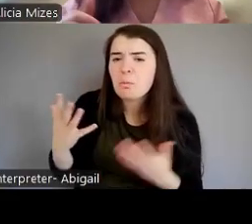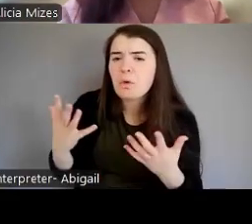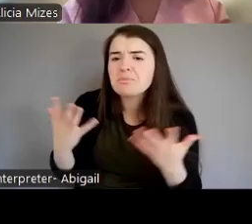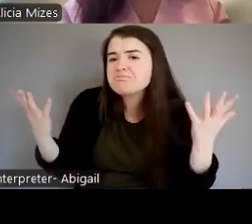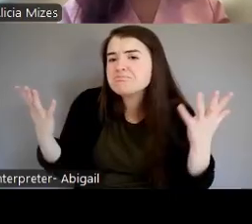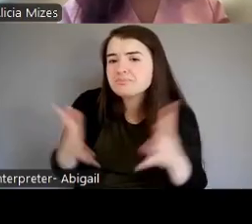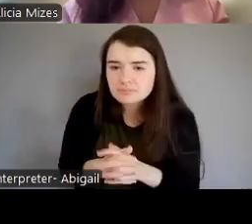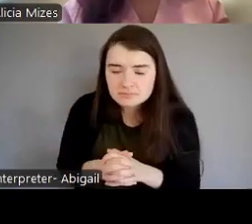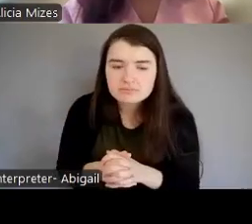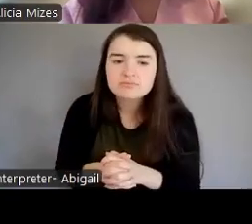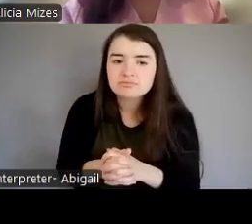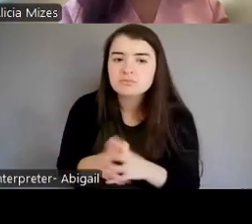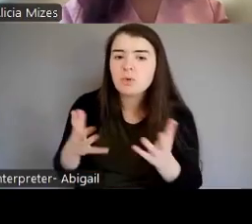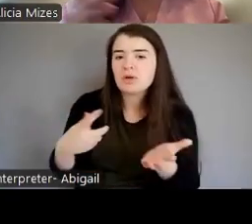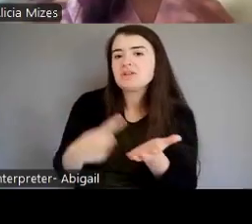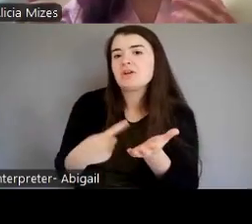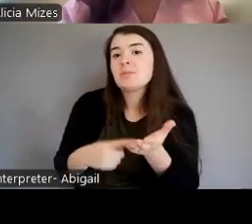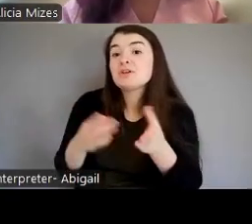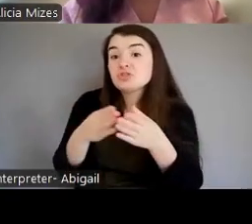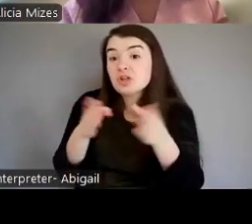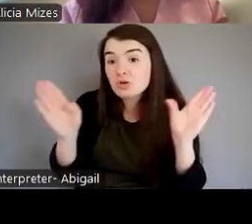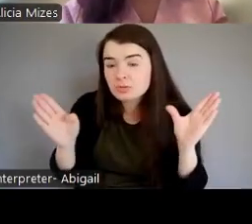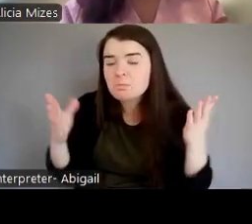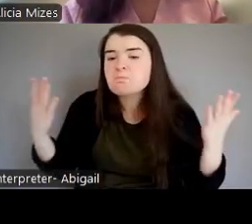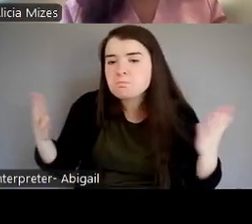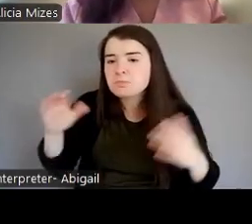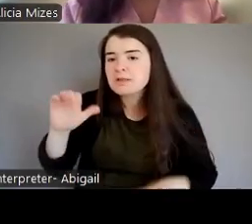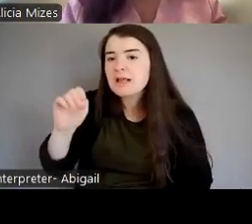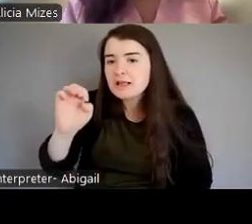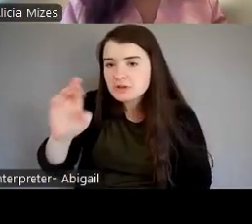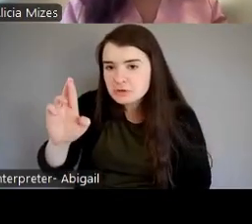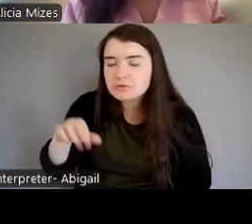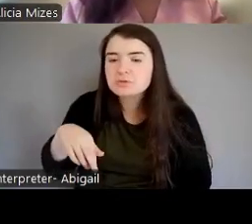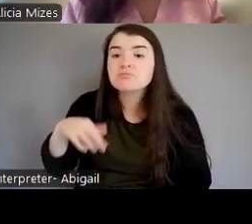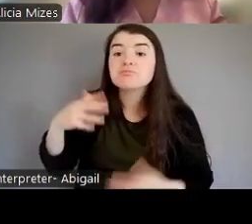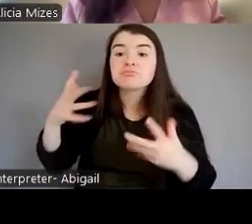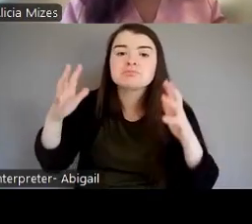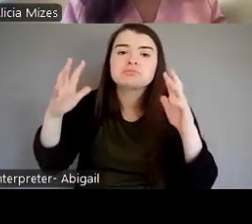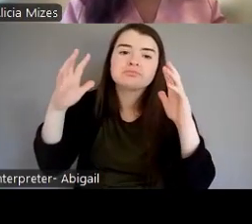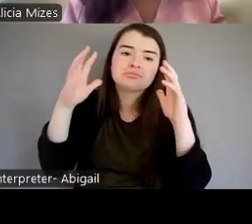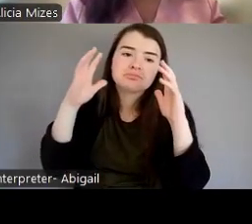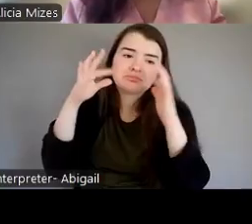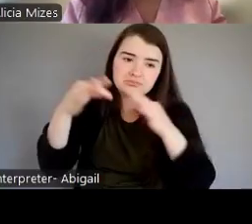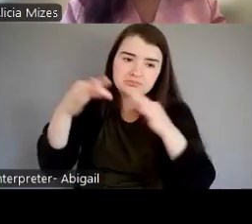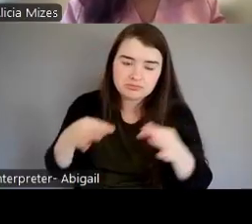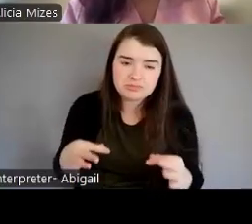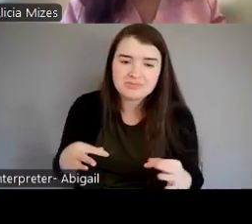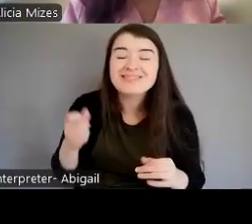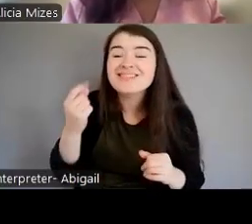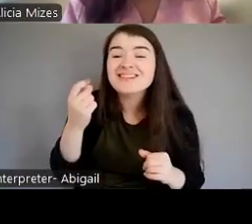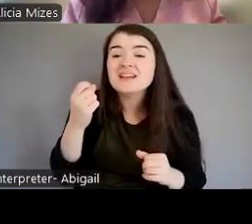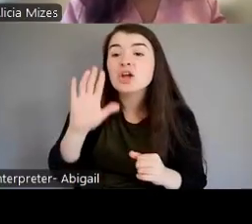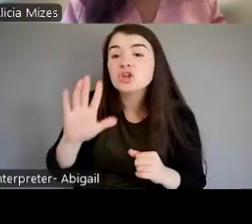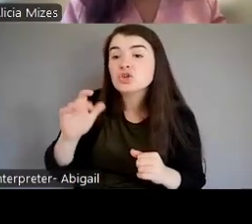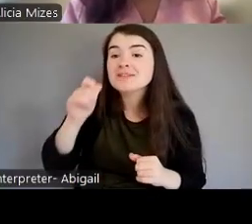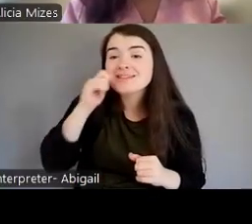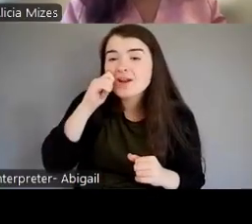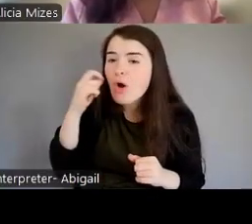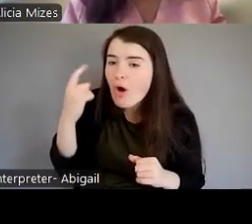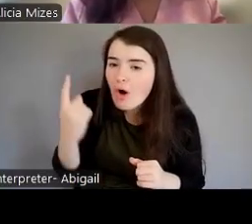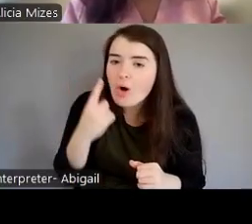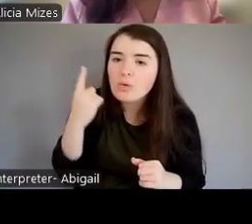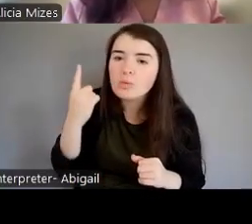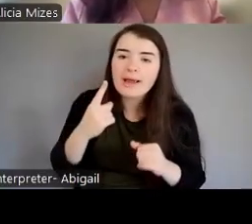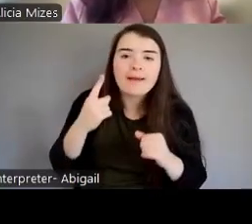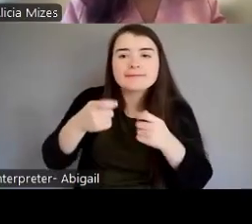little bit about general cancer too and try to break it down as much as I can. So I'd mentioned that your skin is always dividing. Normally your skin cells are replaced